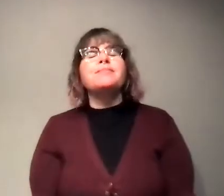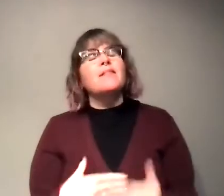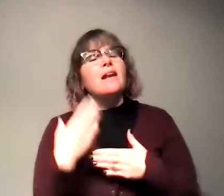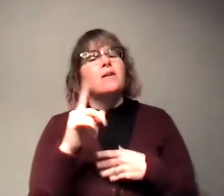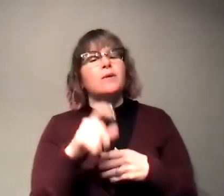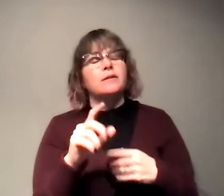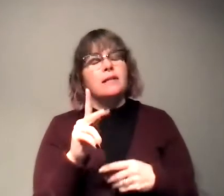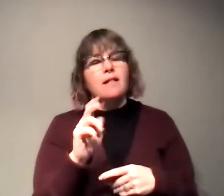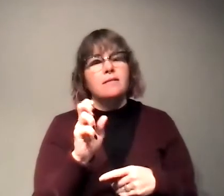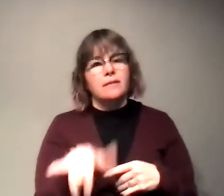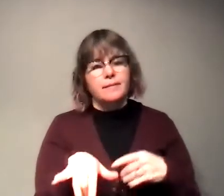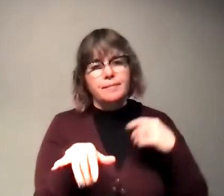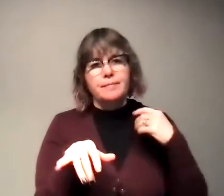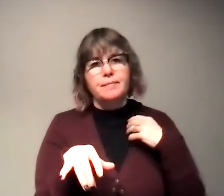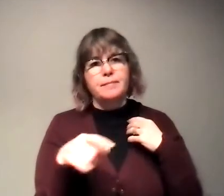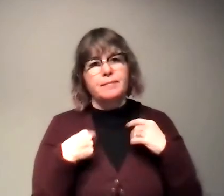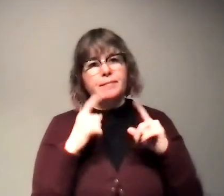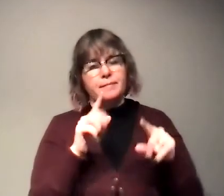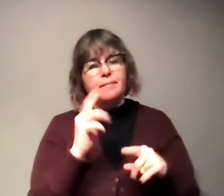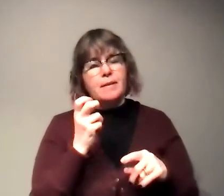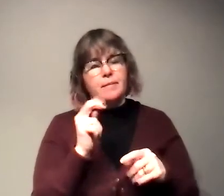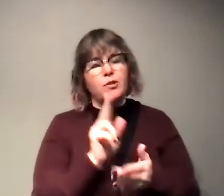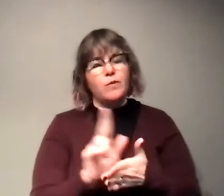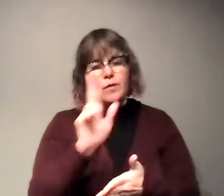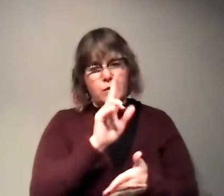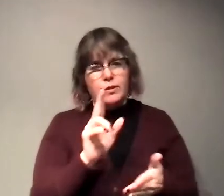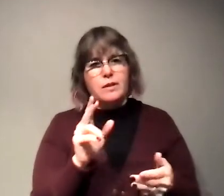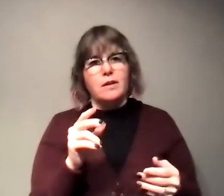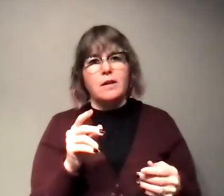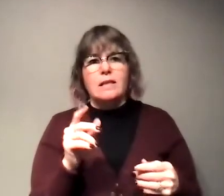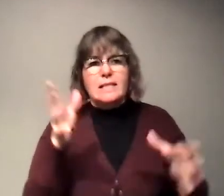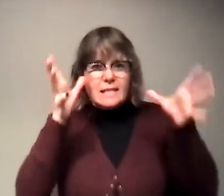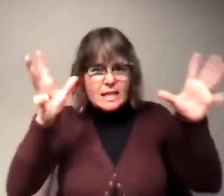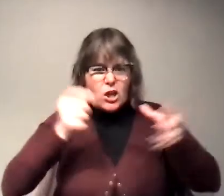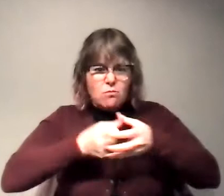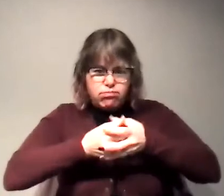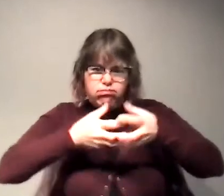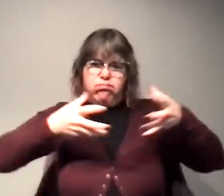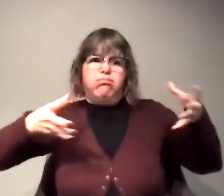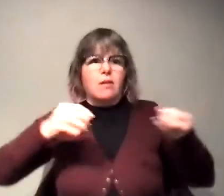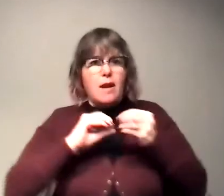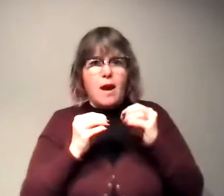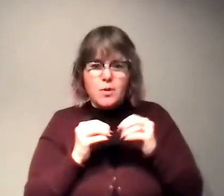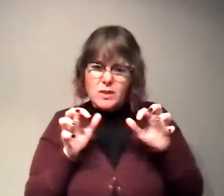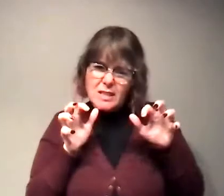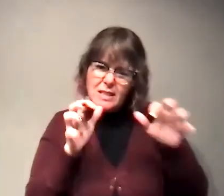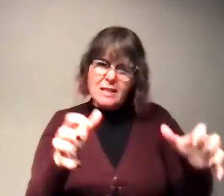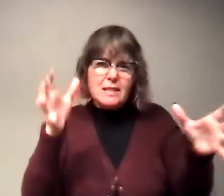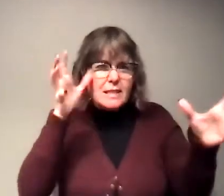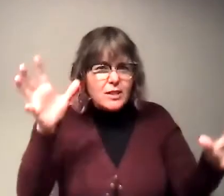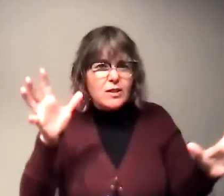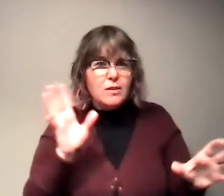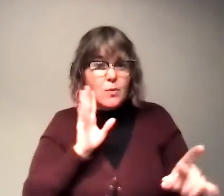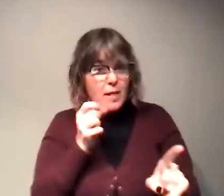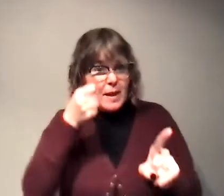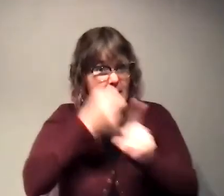from Kelsey. I attend Binghamton University and we have an exploding deer population. Does the abundance of deer affect the